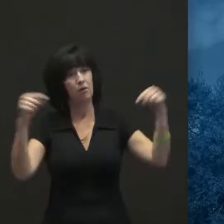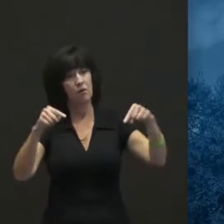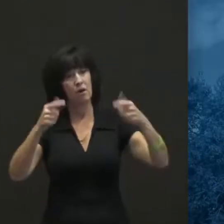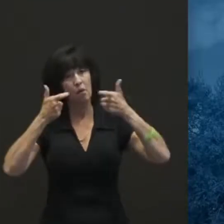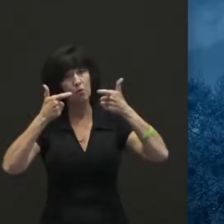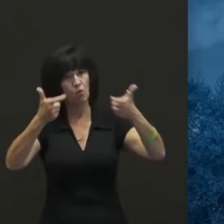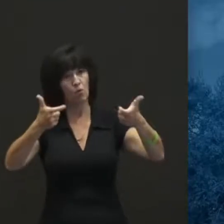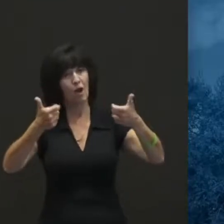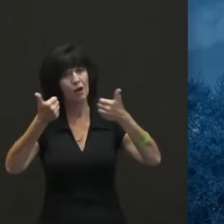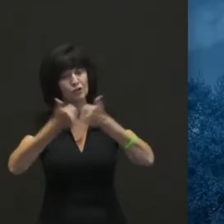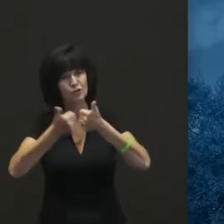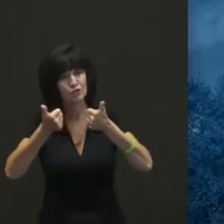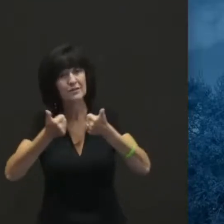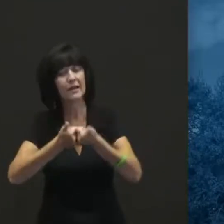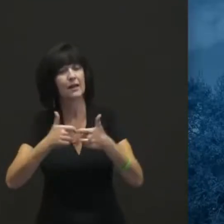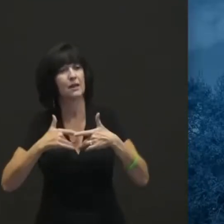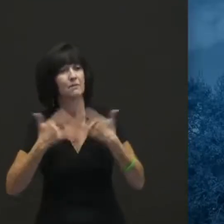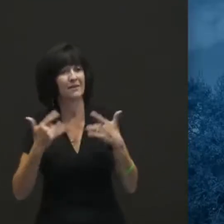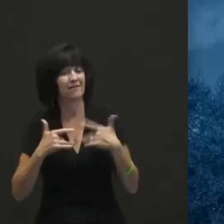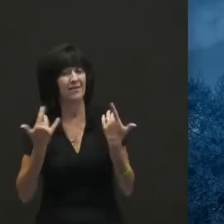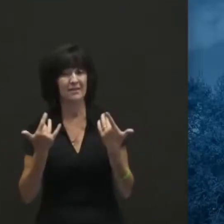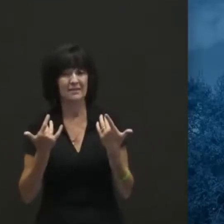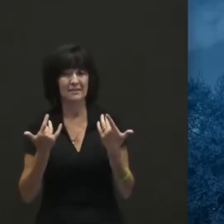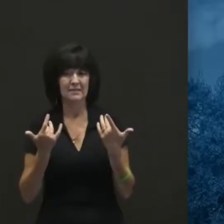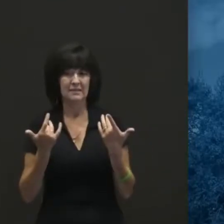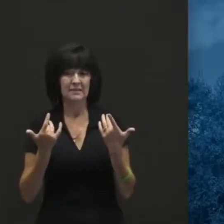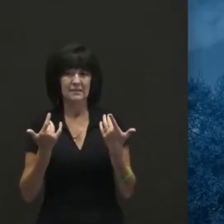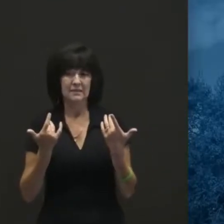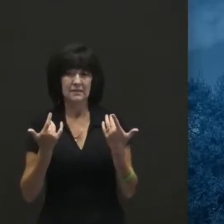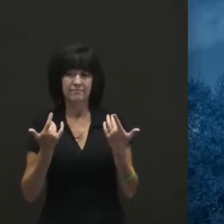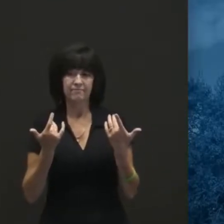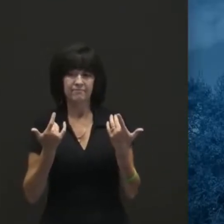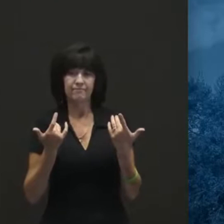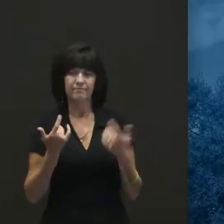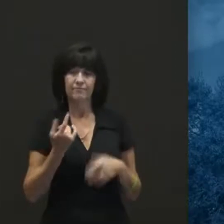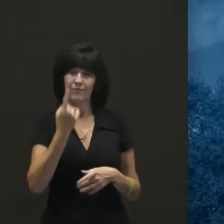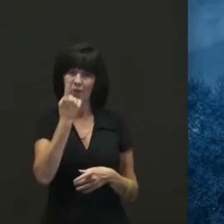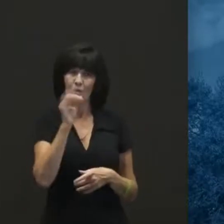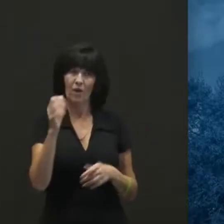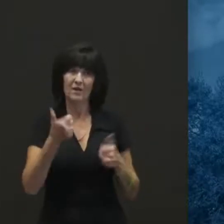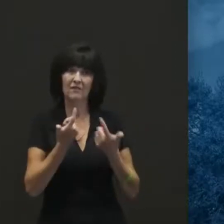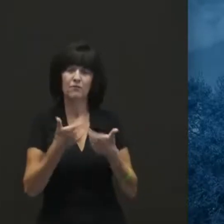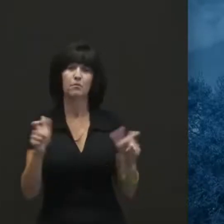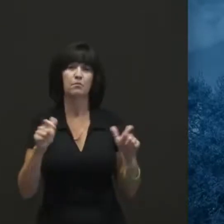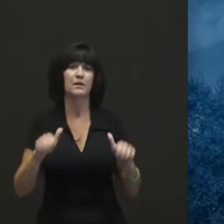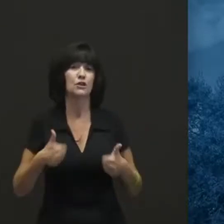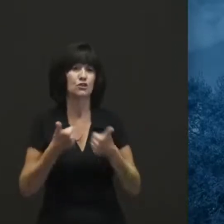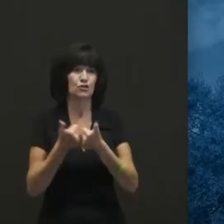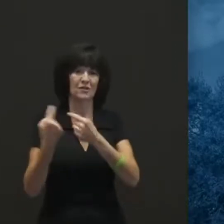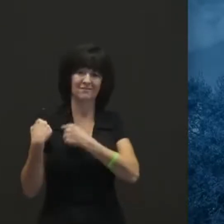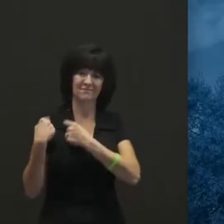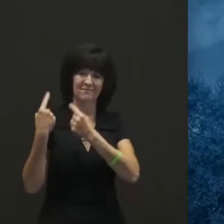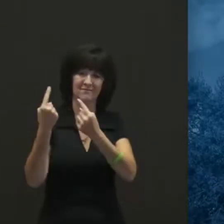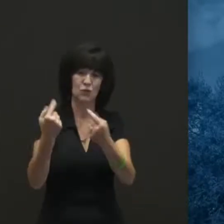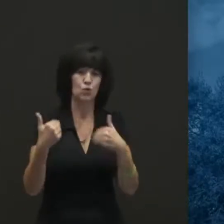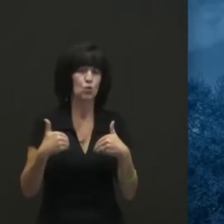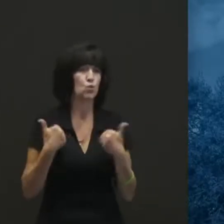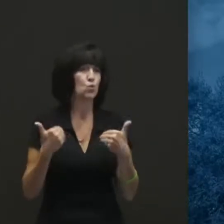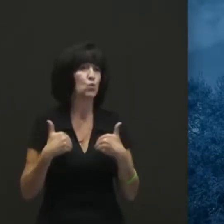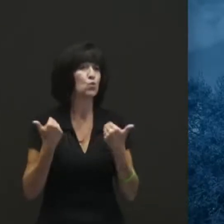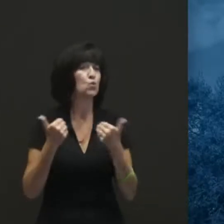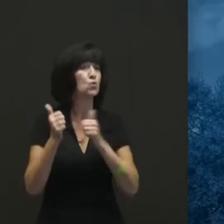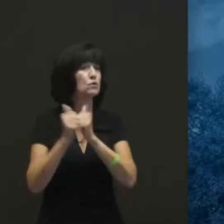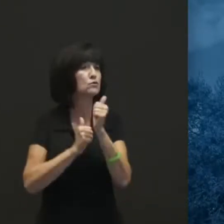But we can say that I think one of the biggest challenges we've seen all along with youth sports has often been